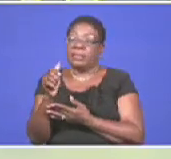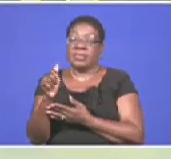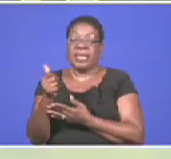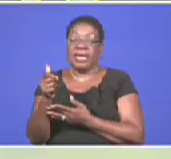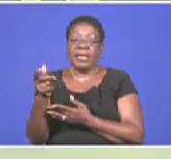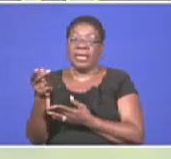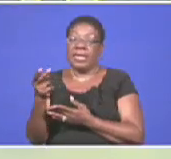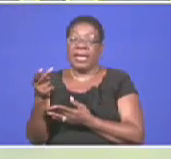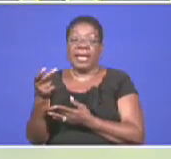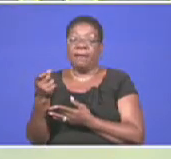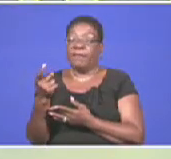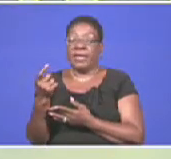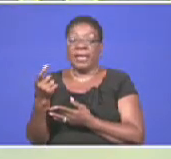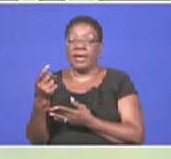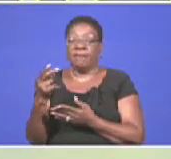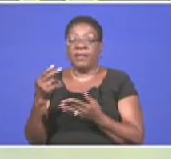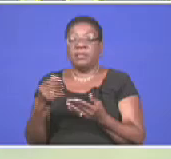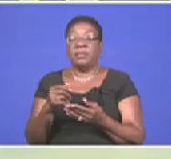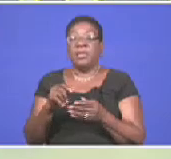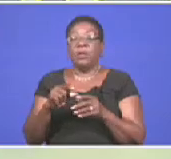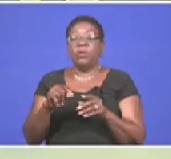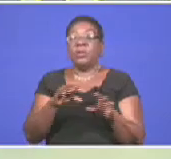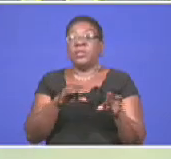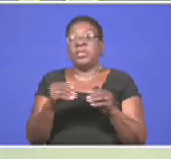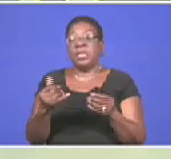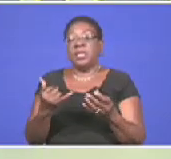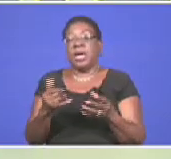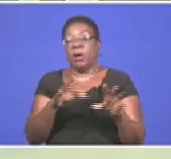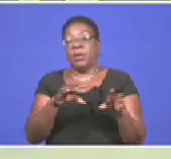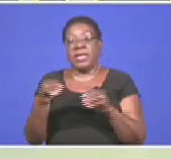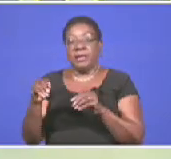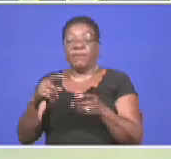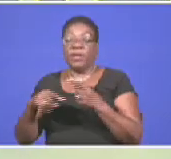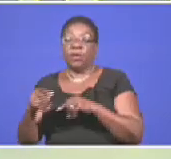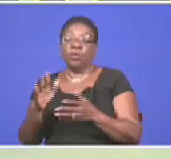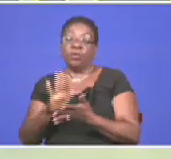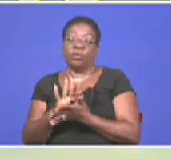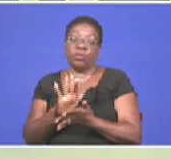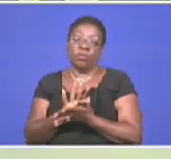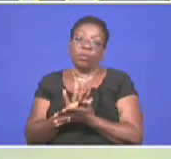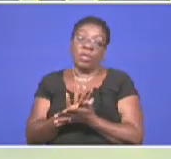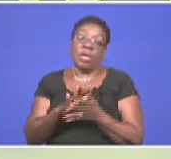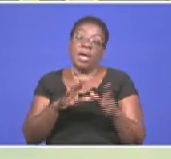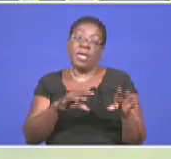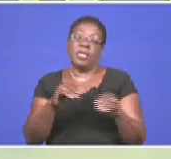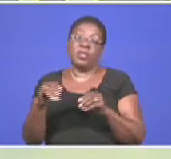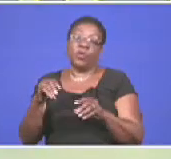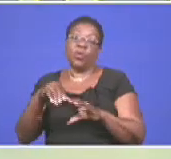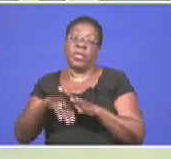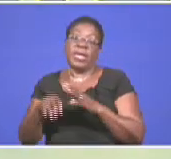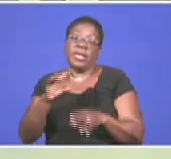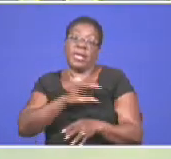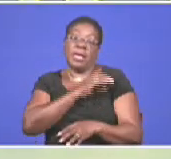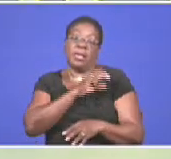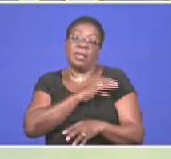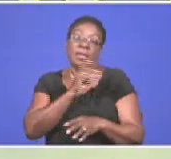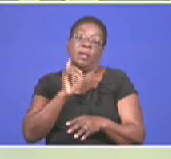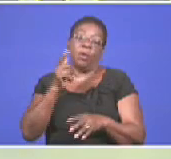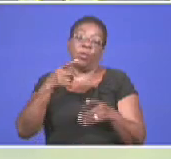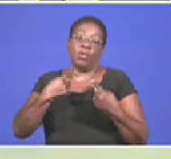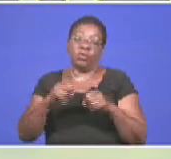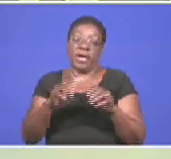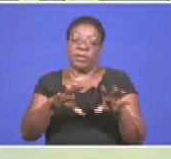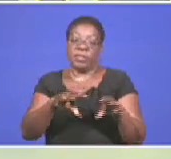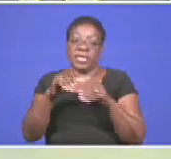in grade 10 and 11 who can still leave here now and go to school. And definitely these schools from Canada are looking to try and take as much players as they